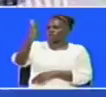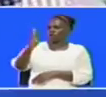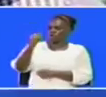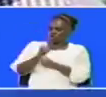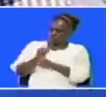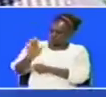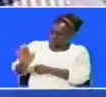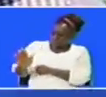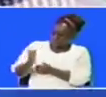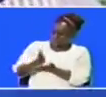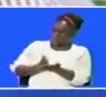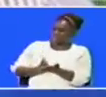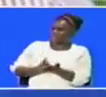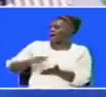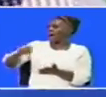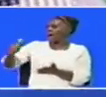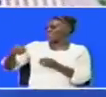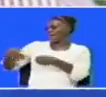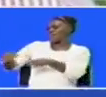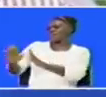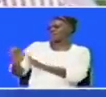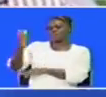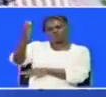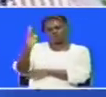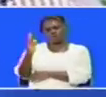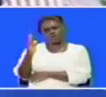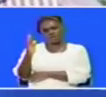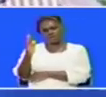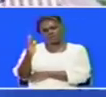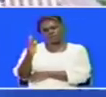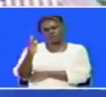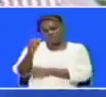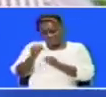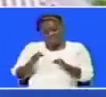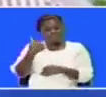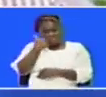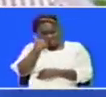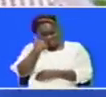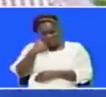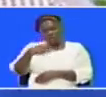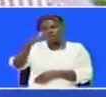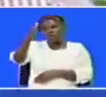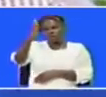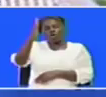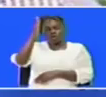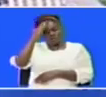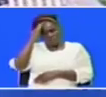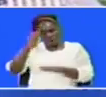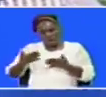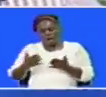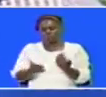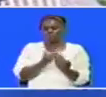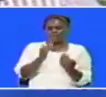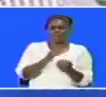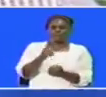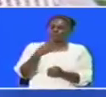part. Then the rest, if it happens, if you become sick, God knows it. Ours is to keep faith. You